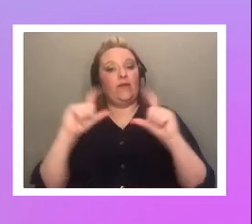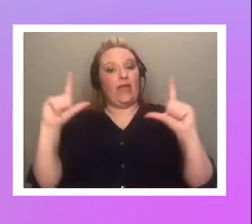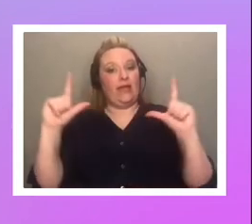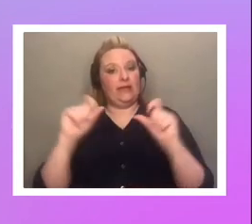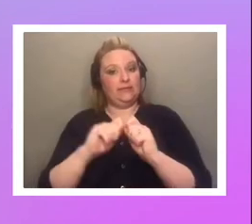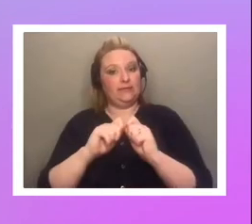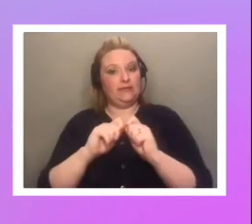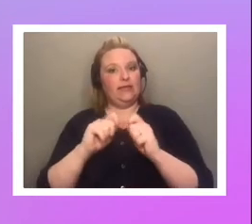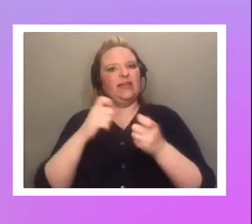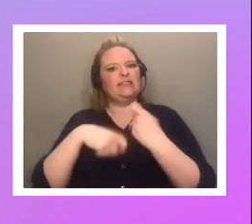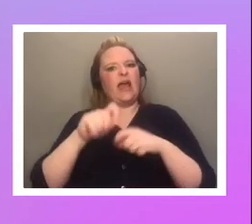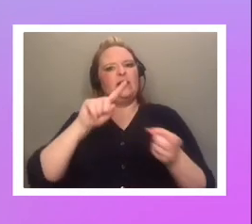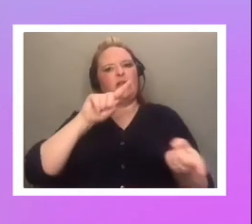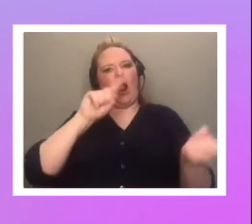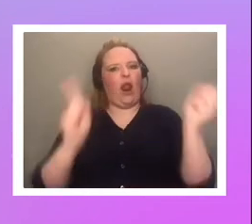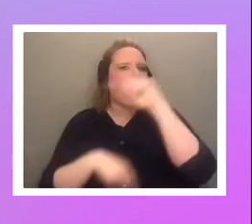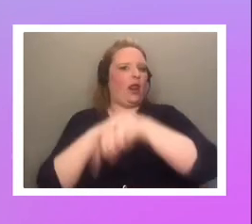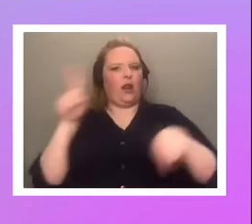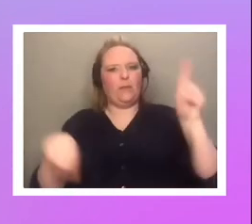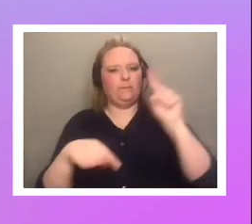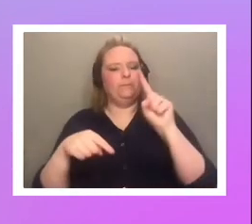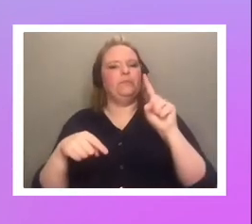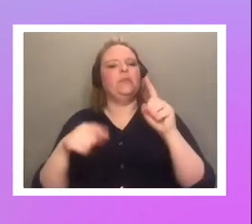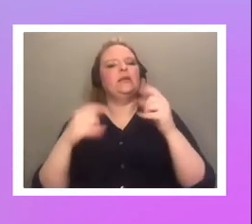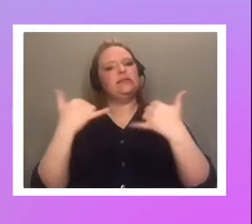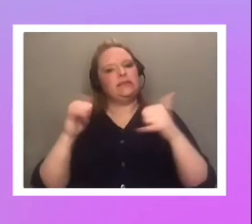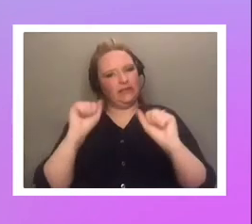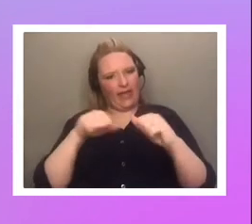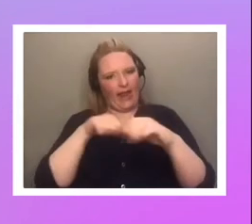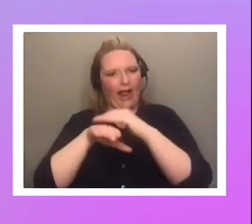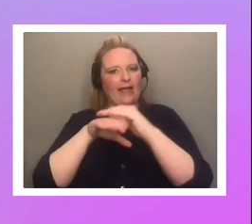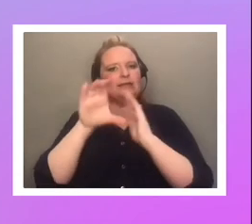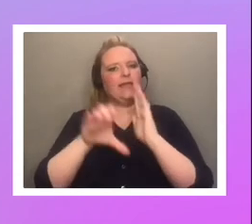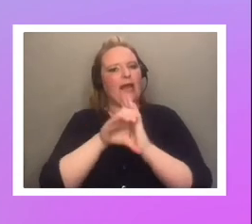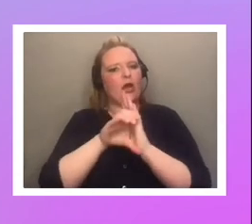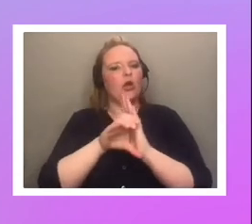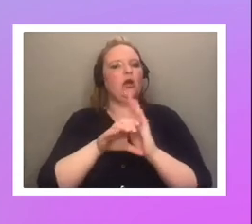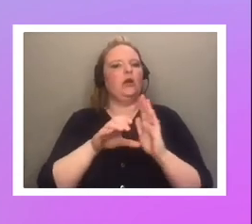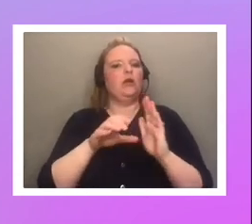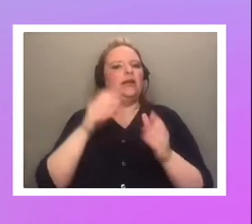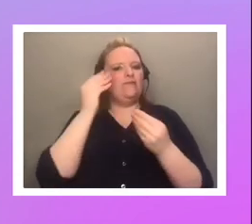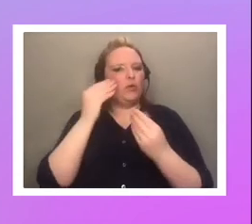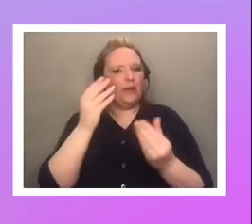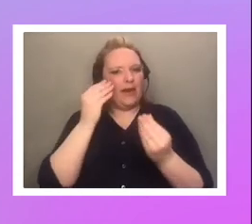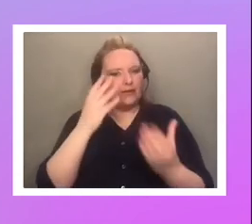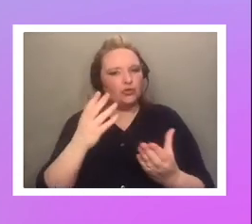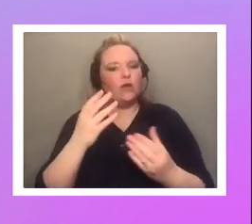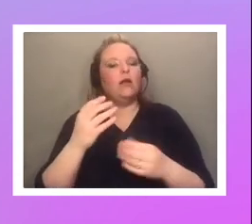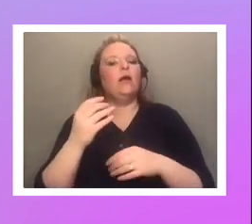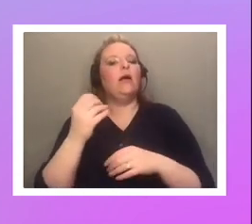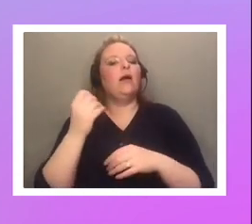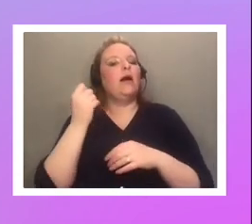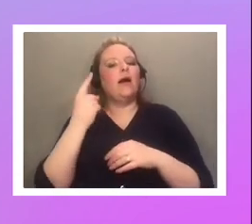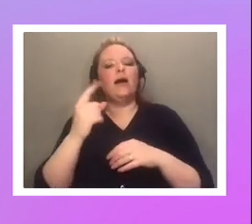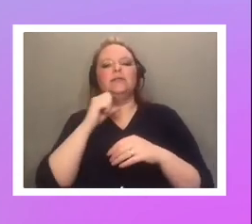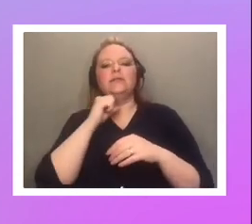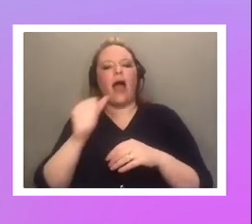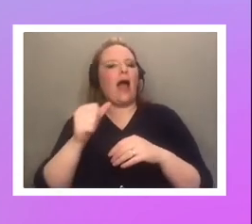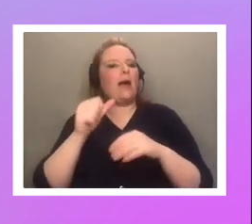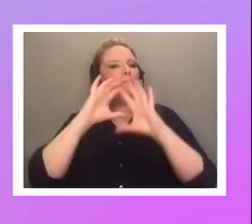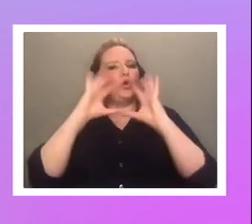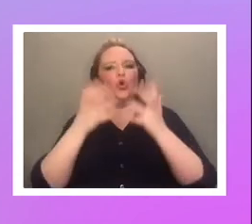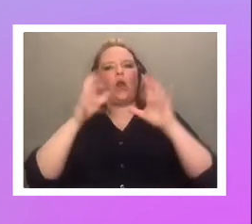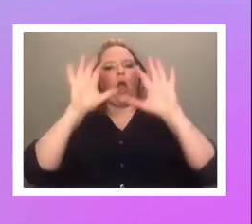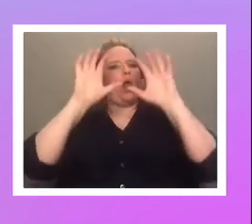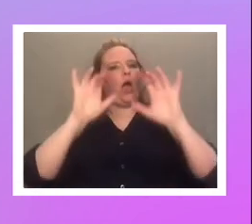fancy swirling blur. We can still access the character's birthday information, but we don't get the confetti balloons. You